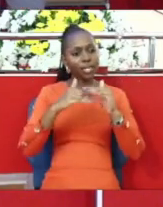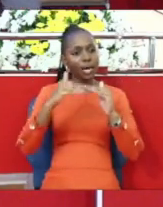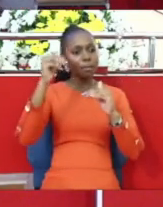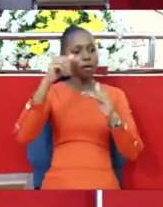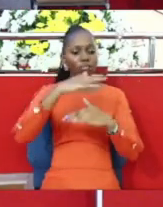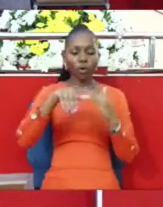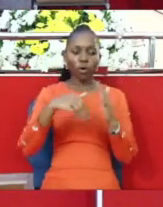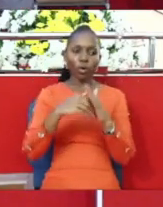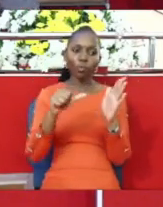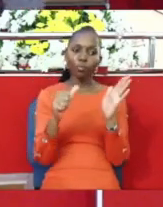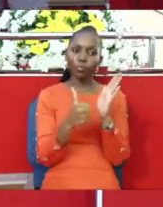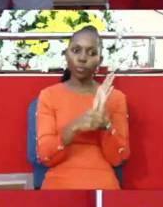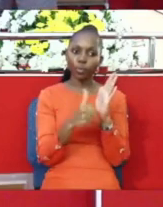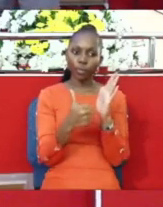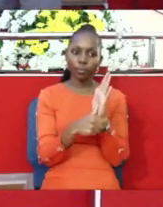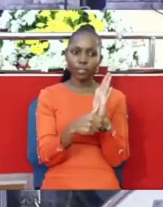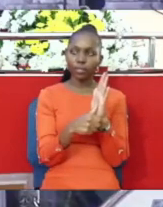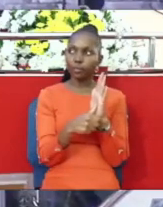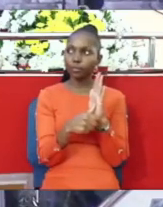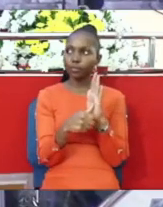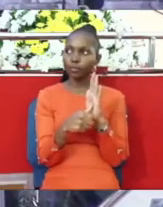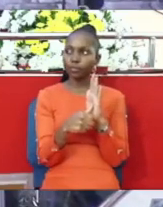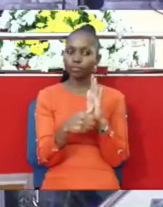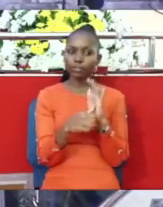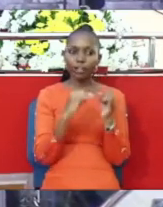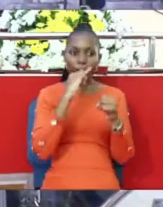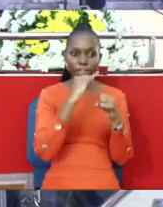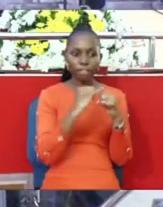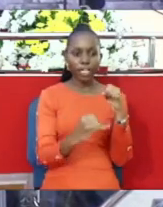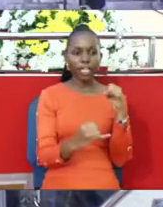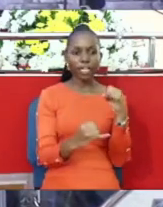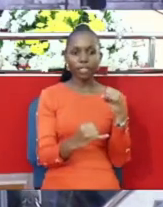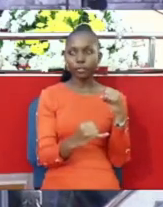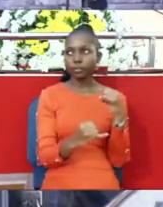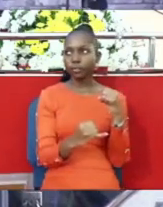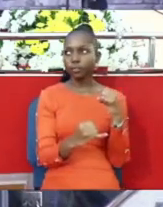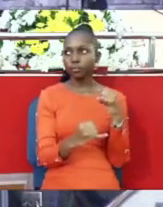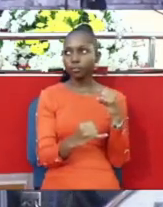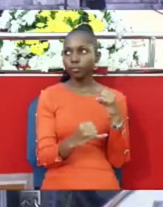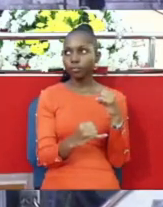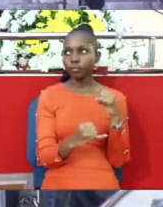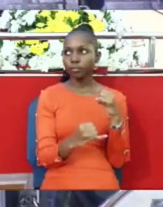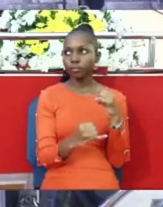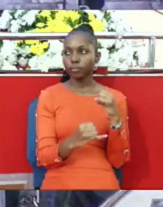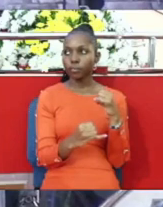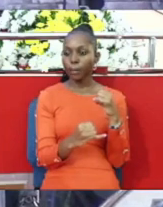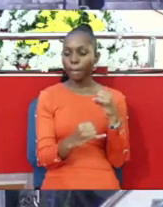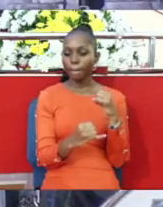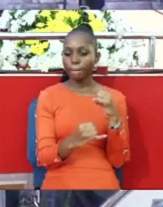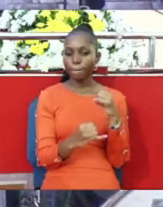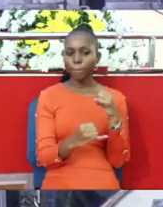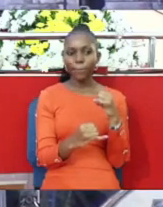mwishowe can we feel safe in this strong tower? Tunaweza jihisi salama katika what does it mean to feel safe? Inamaanisha